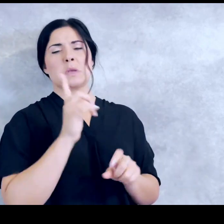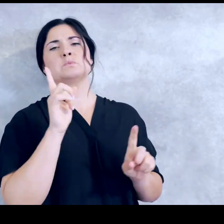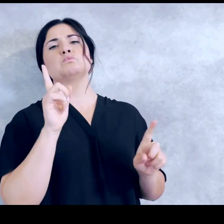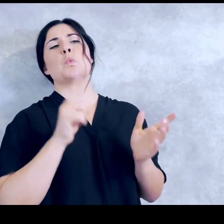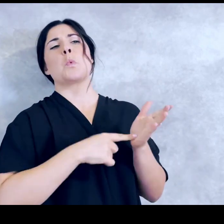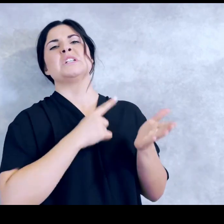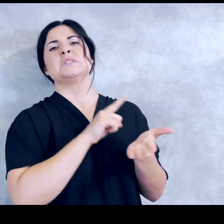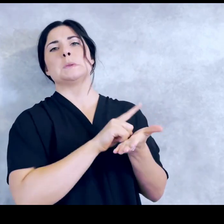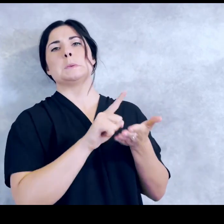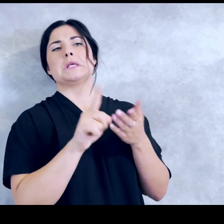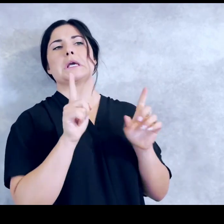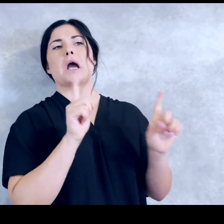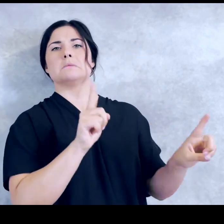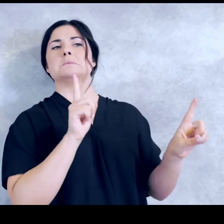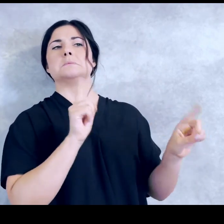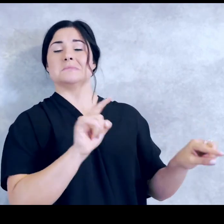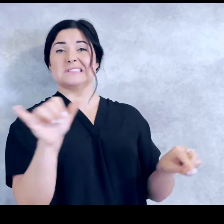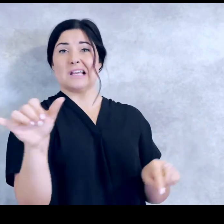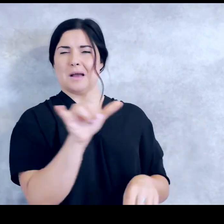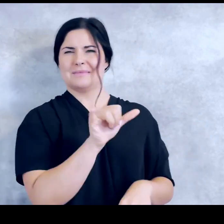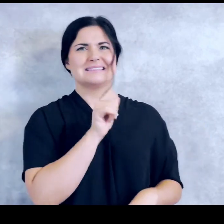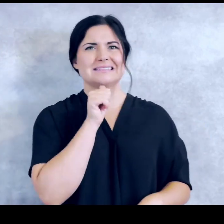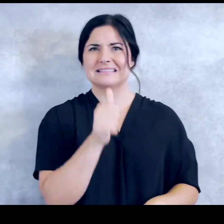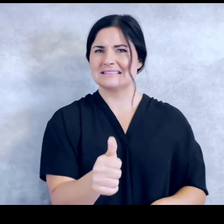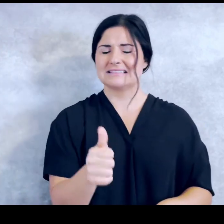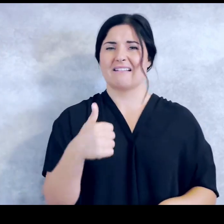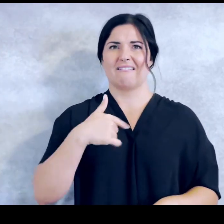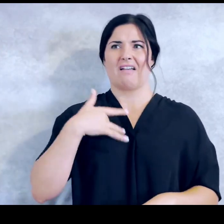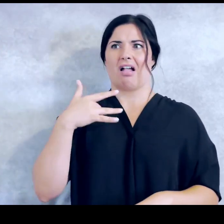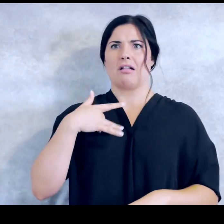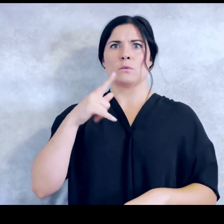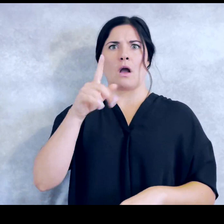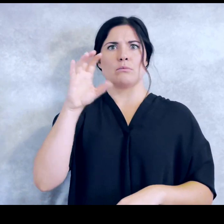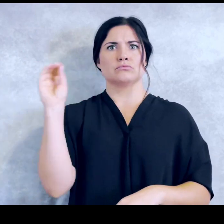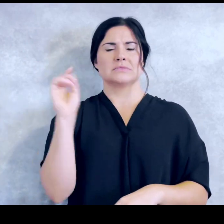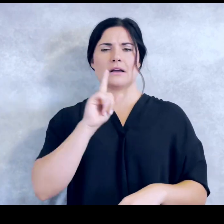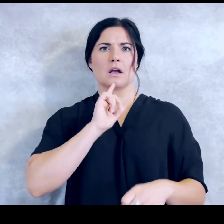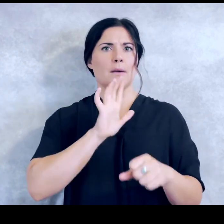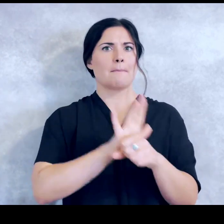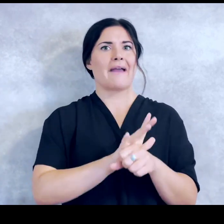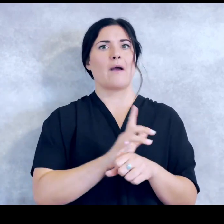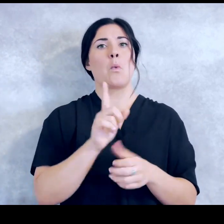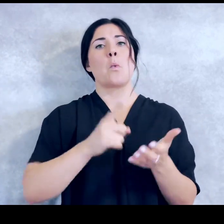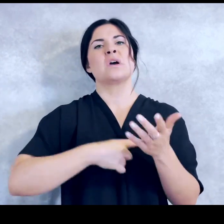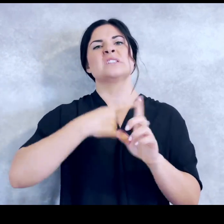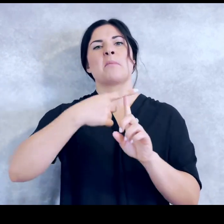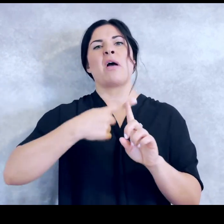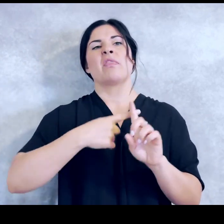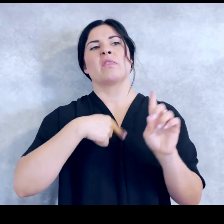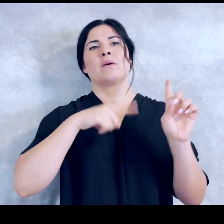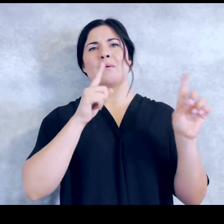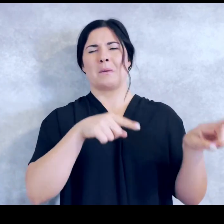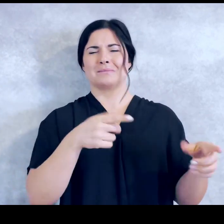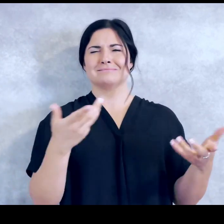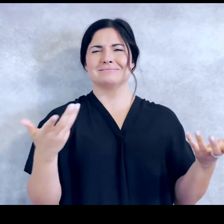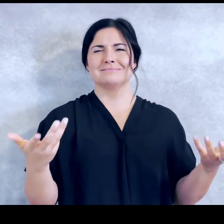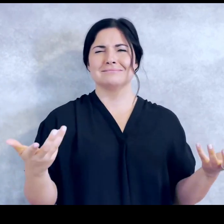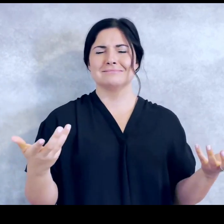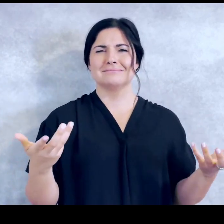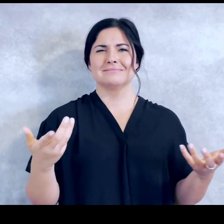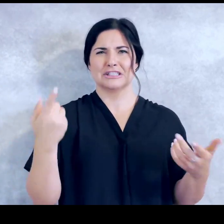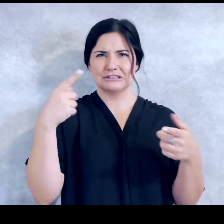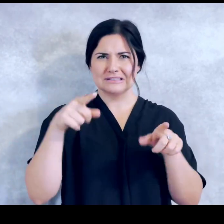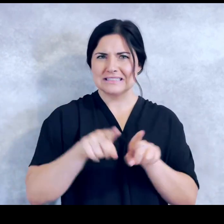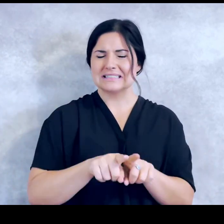if you only do it once a week. Wouldn't you agree? It's hard to say I'm devoted to something that I do once a month. Wouldn't you